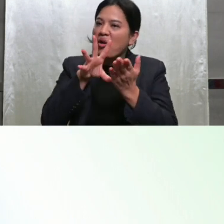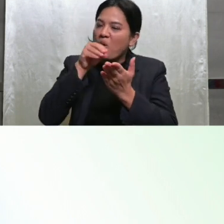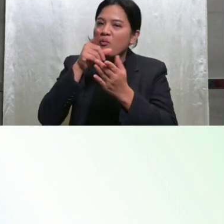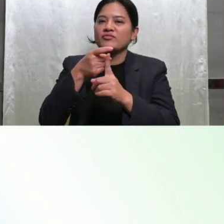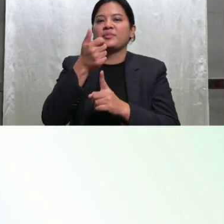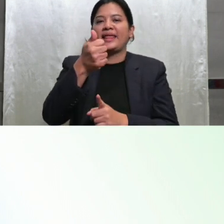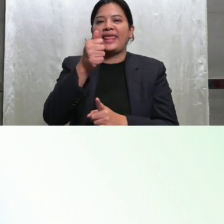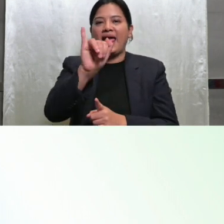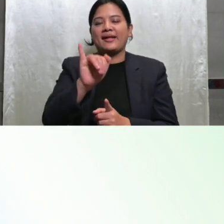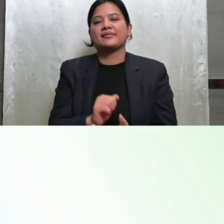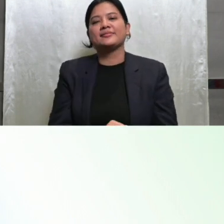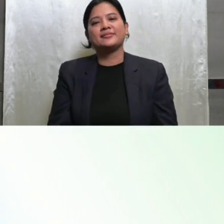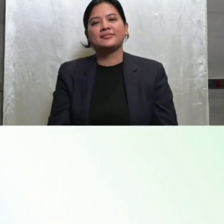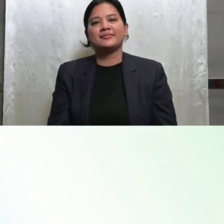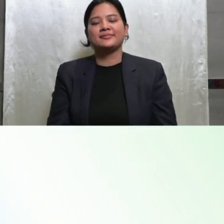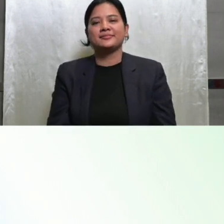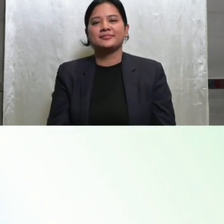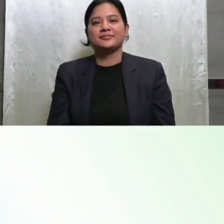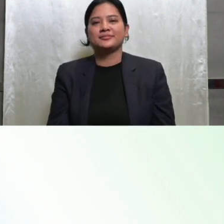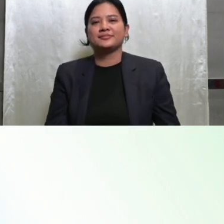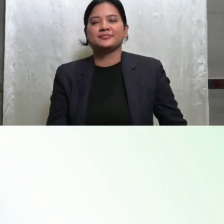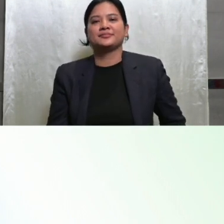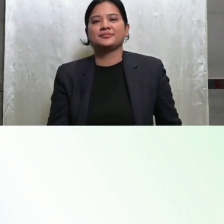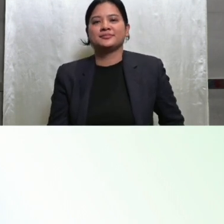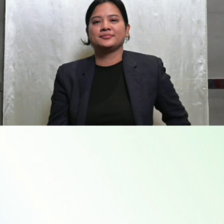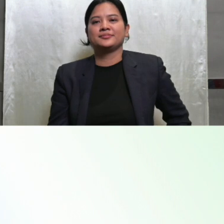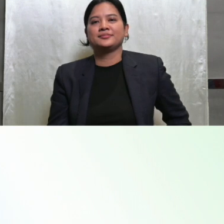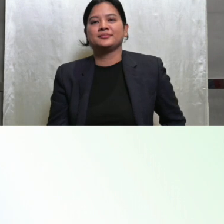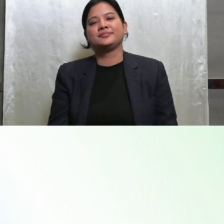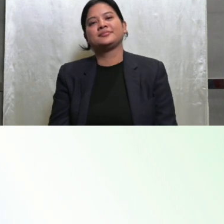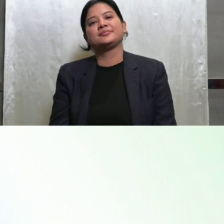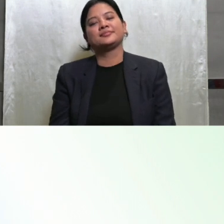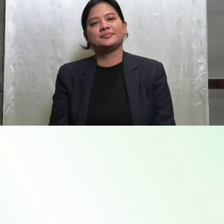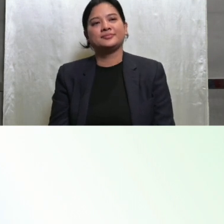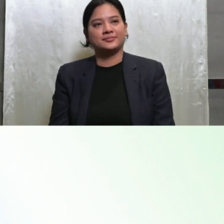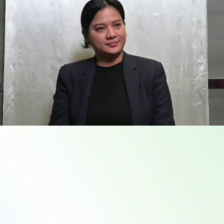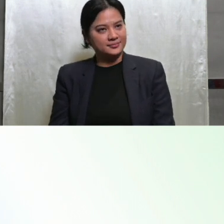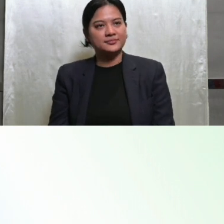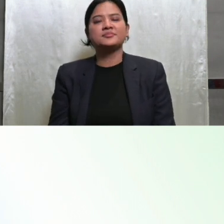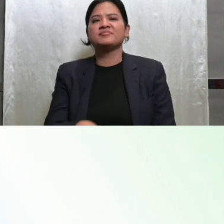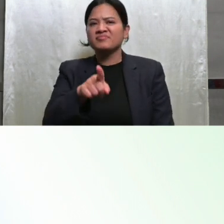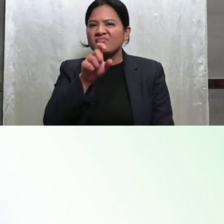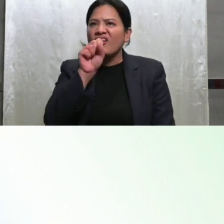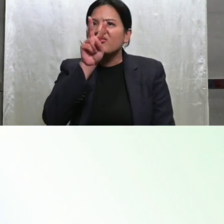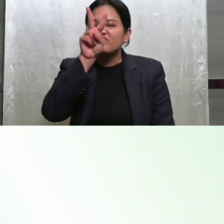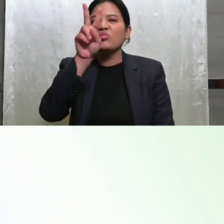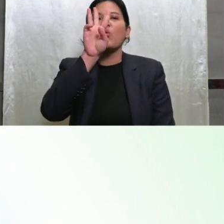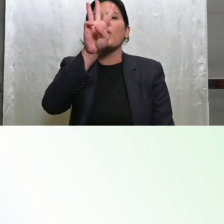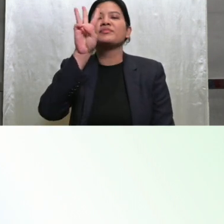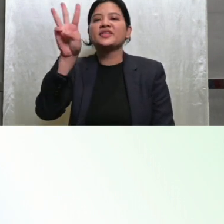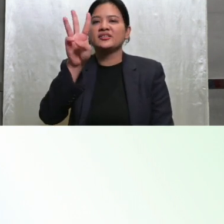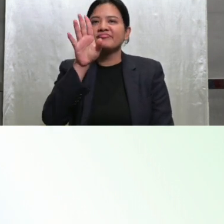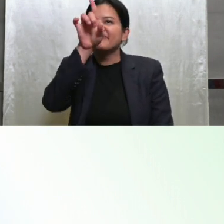scratch. You can just test how the watsonx platform runs. And we also have a free course on that in Skills